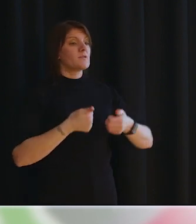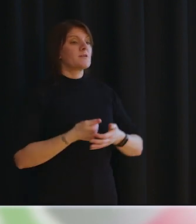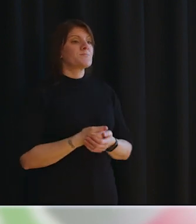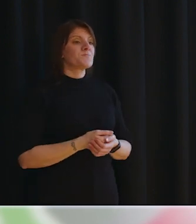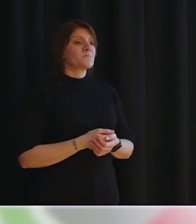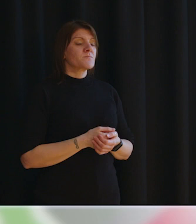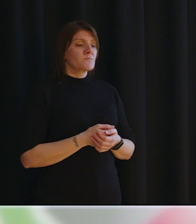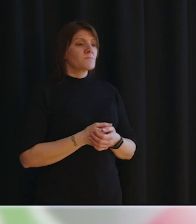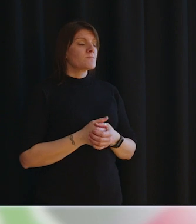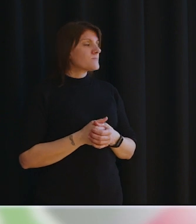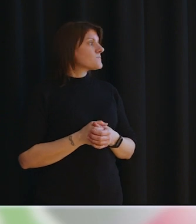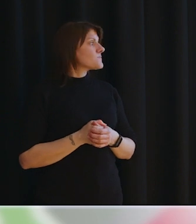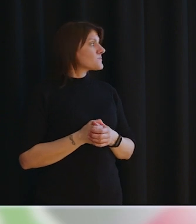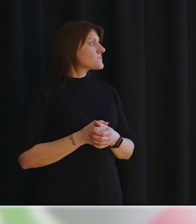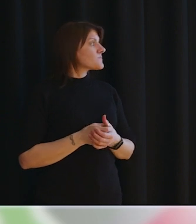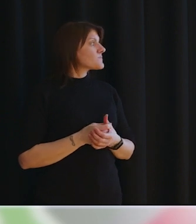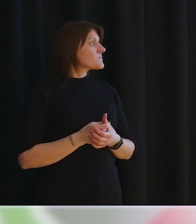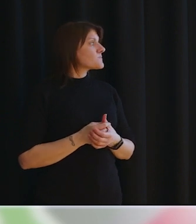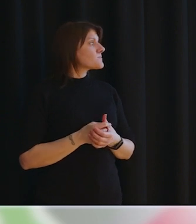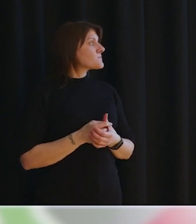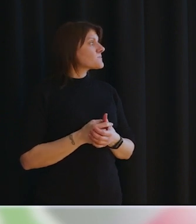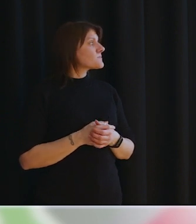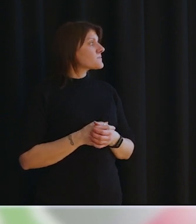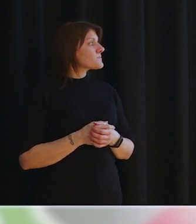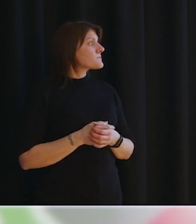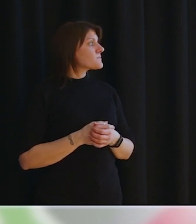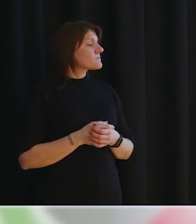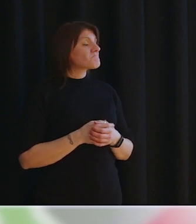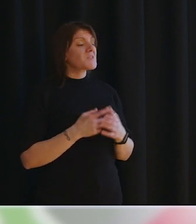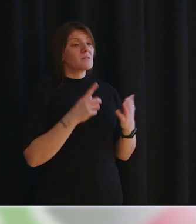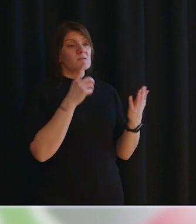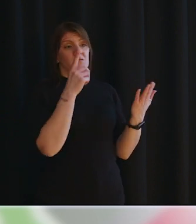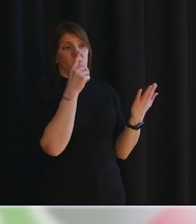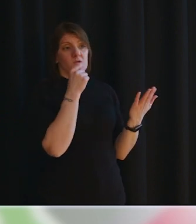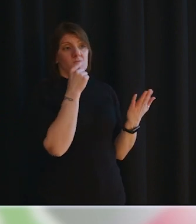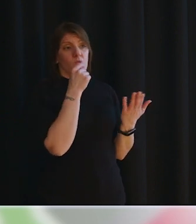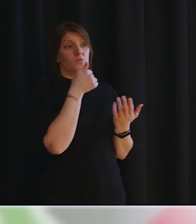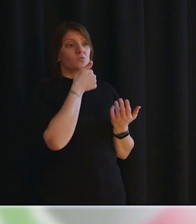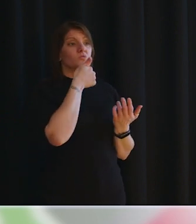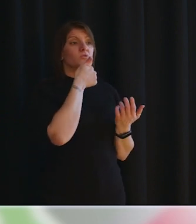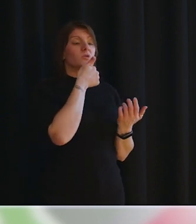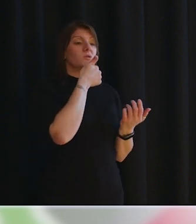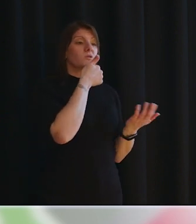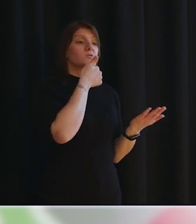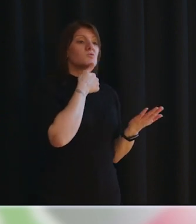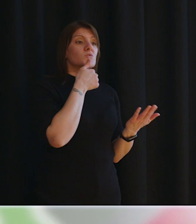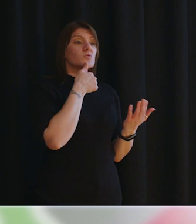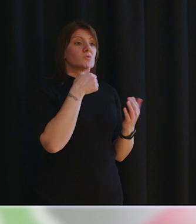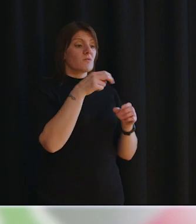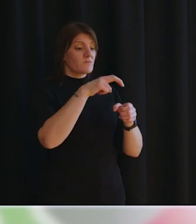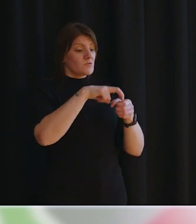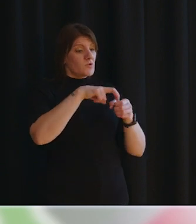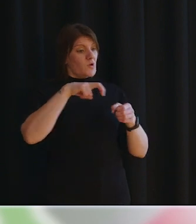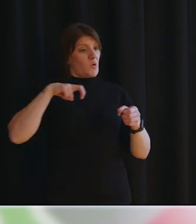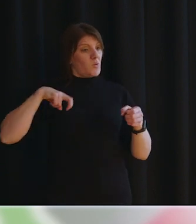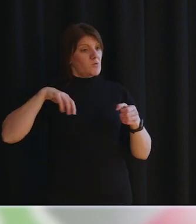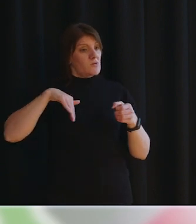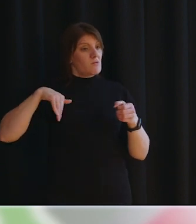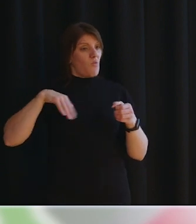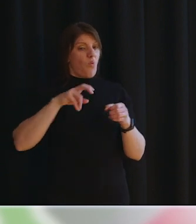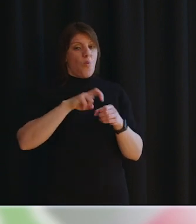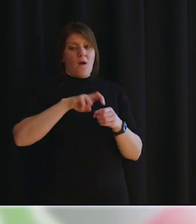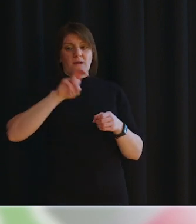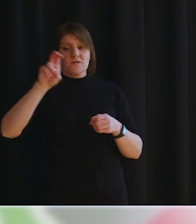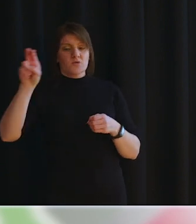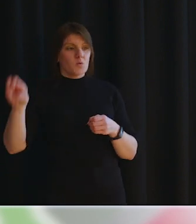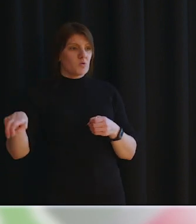practice if that is within a school setting. It might be use of things like seclusion or exclusion,